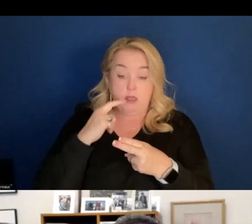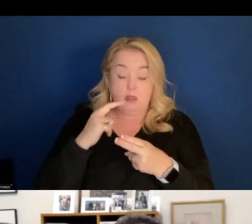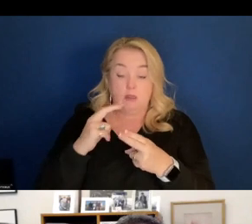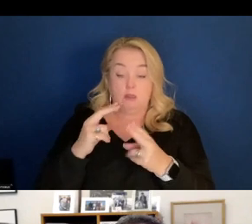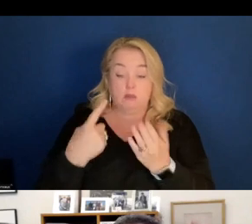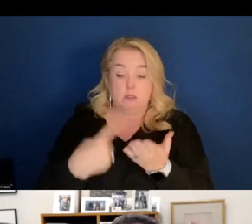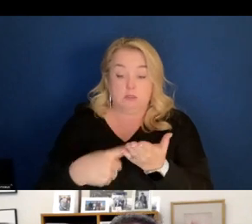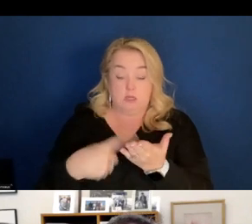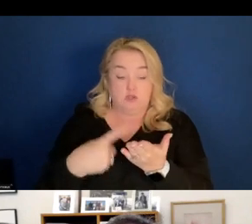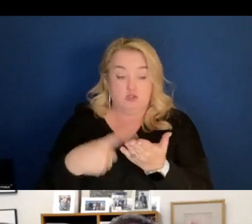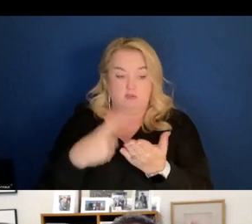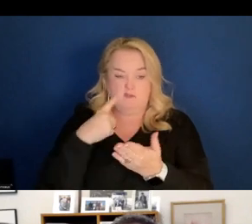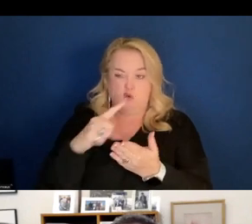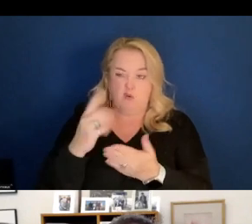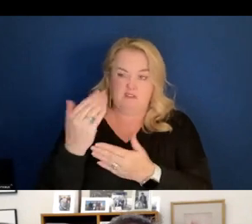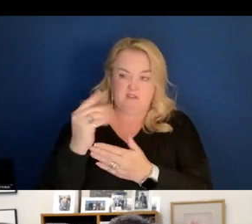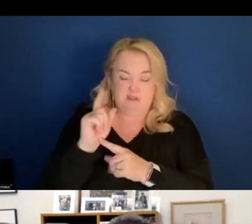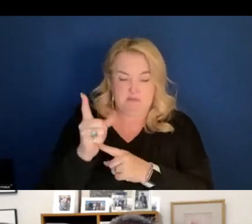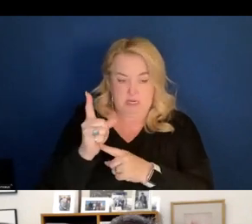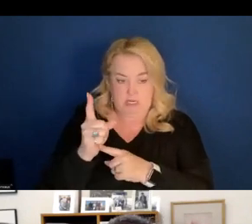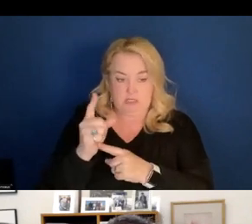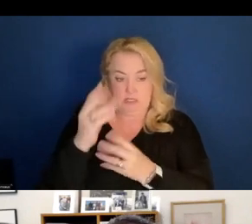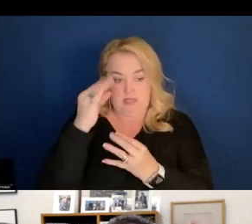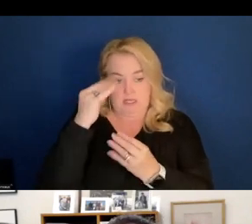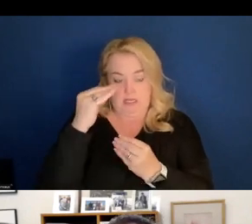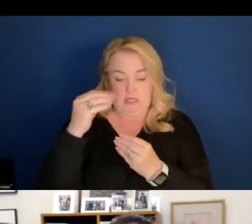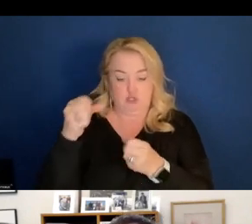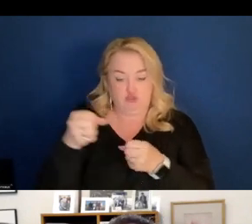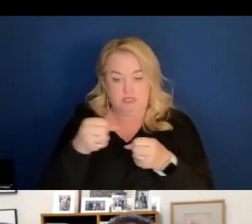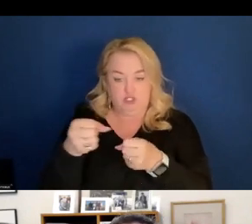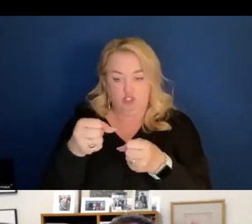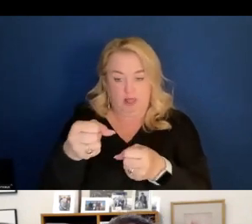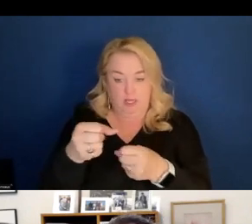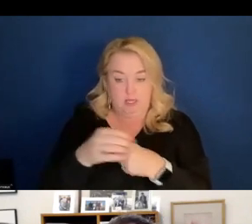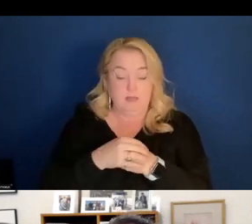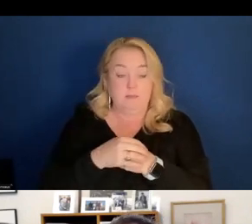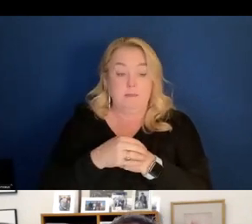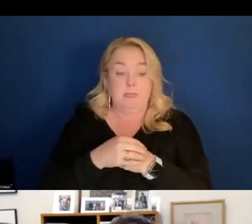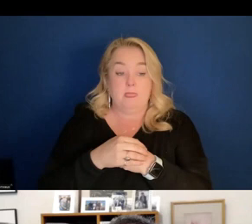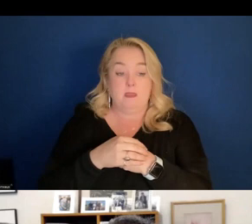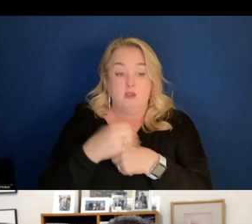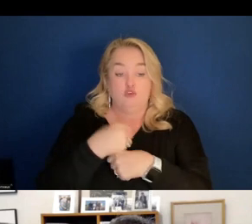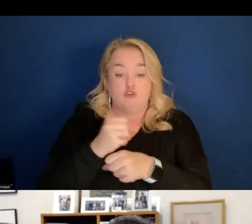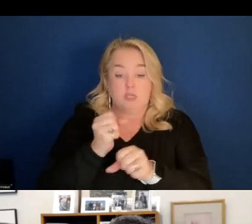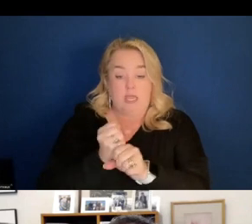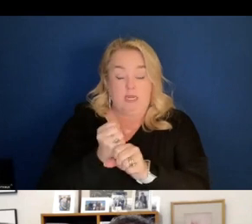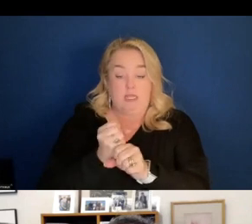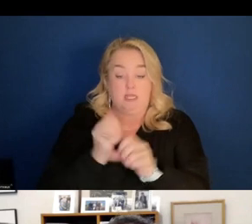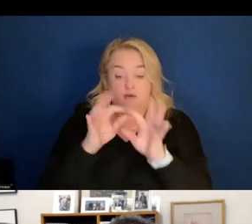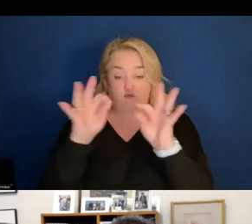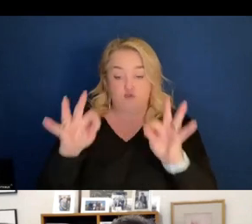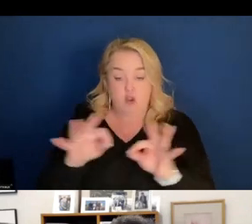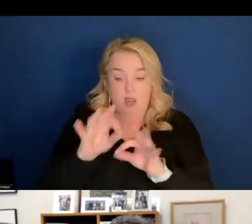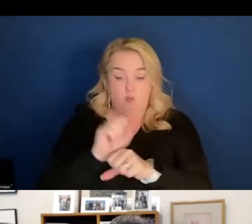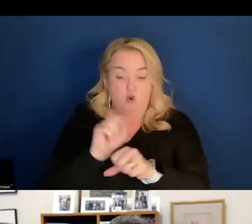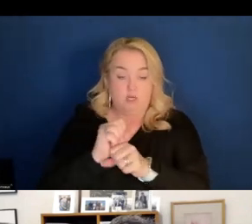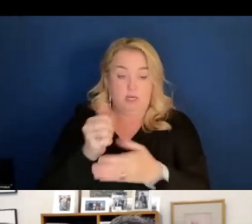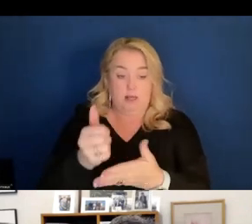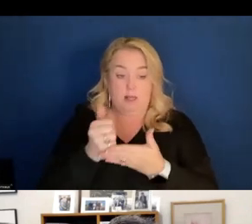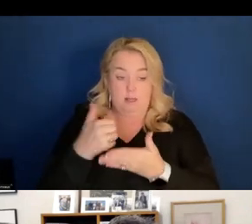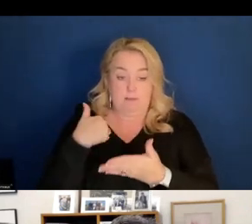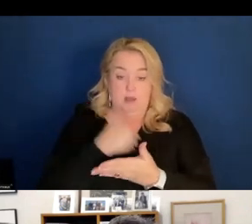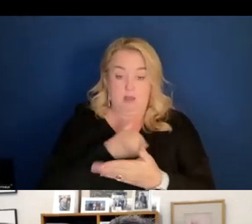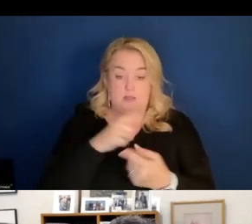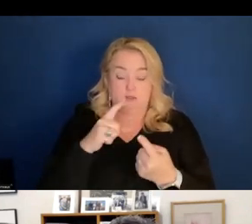next sort of 15 minutes or so on thinking strategically to create a framework to help us all get